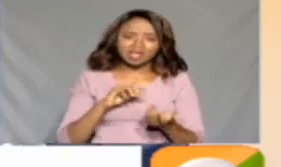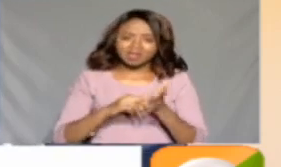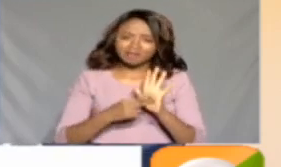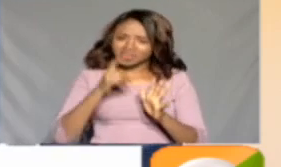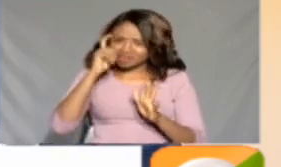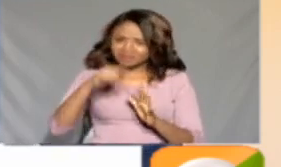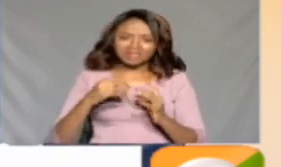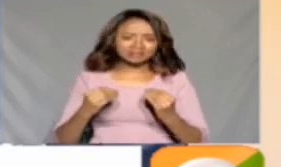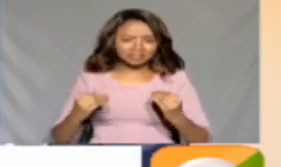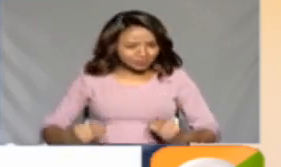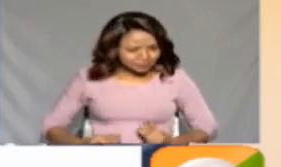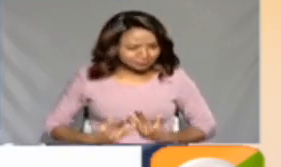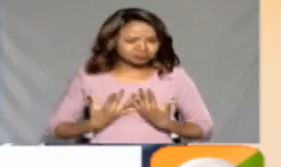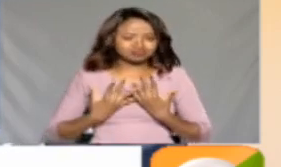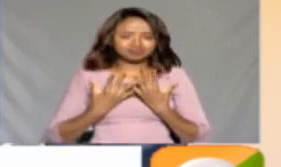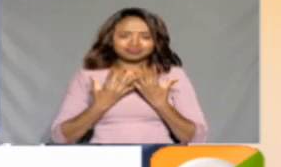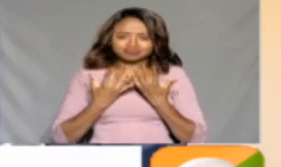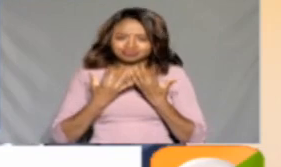push